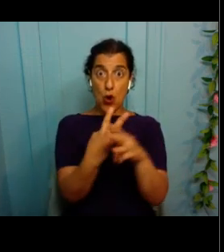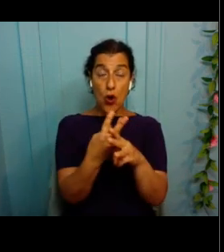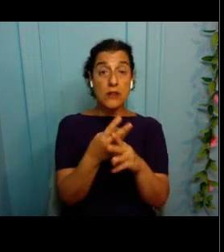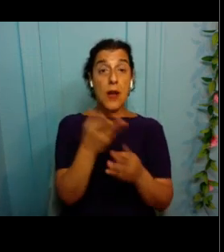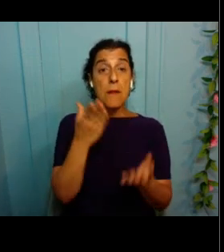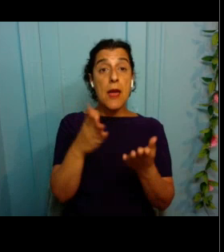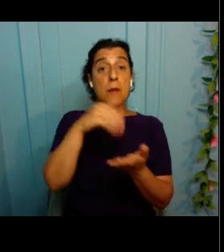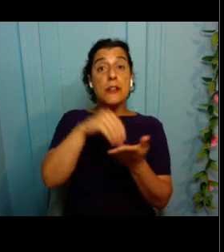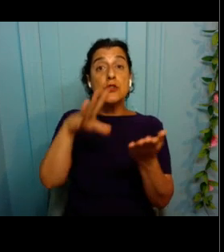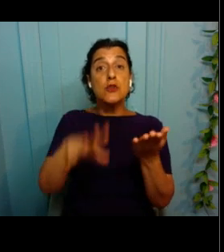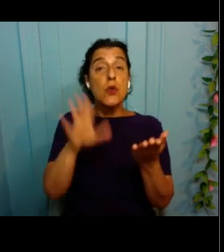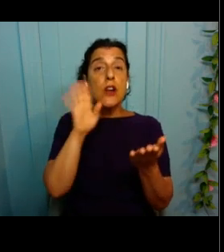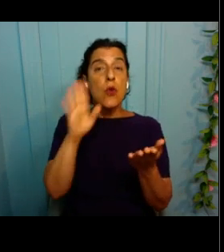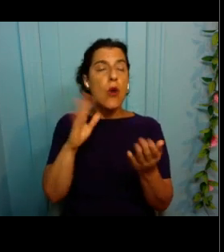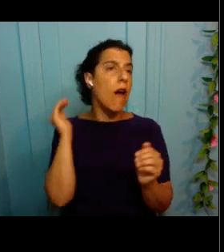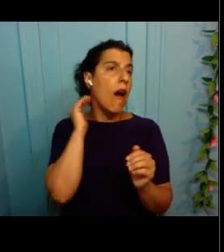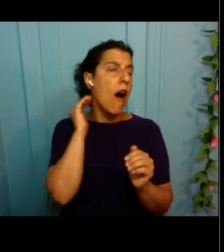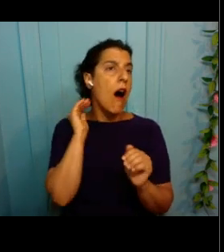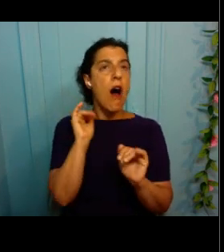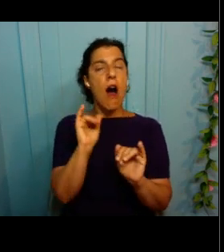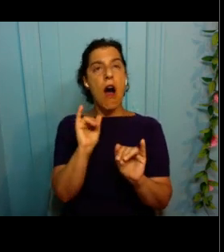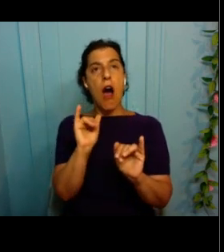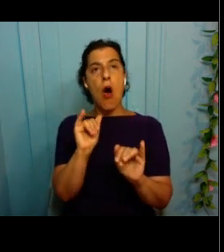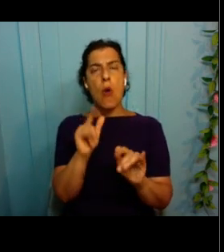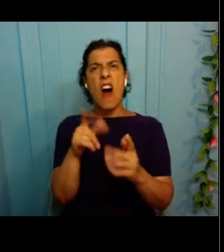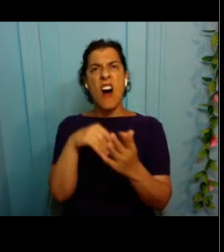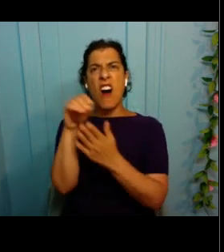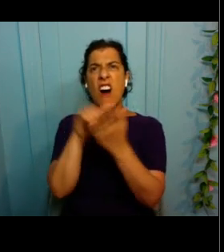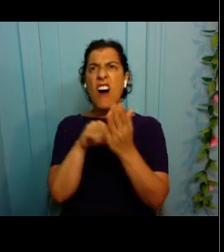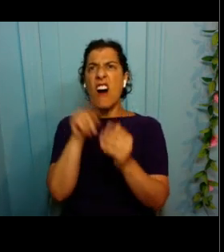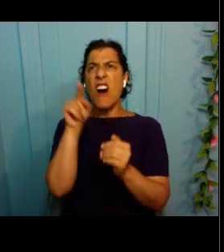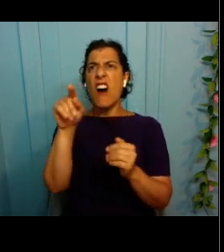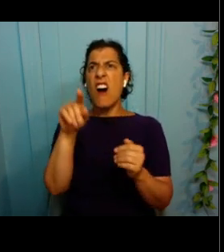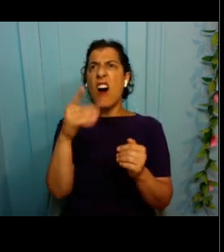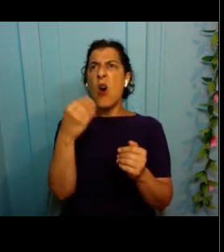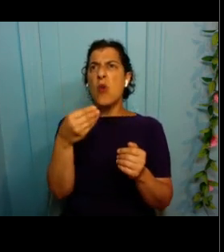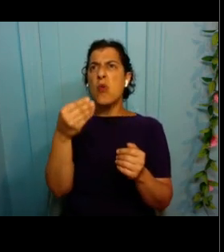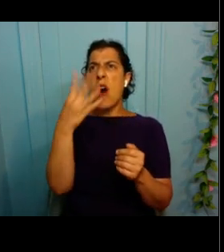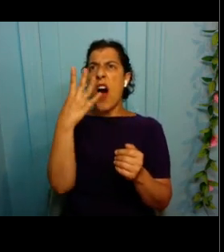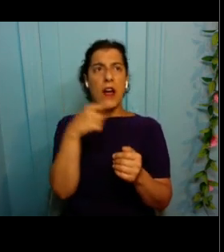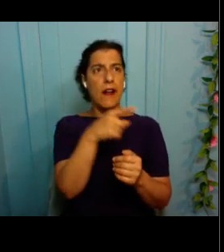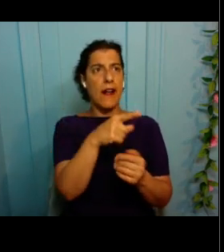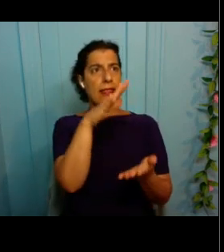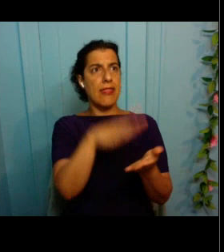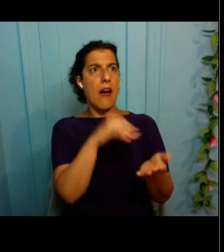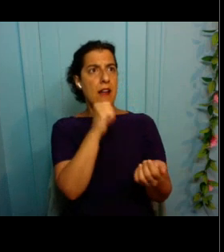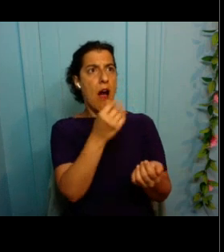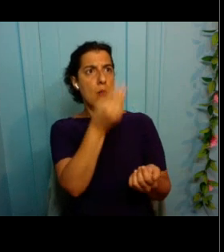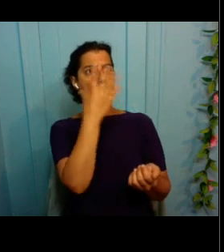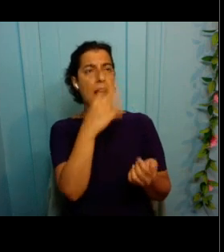rate racialized instructors as worse than white instructors because they're less intelligible.